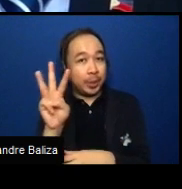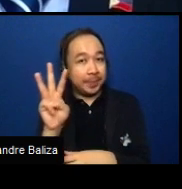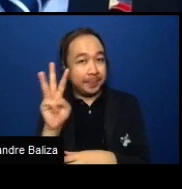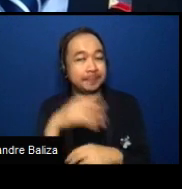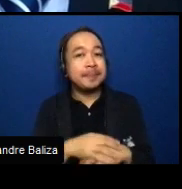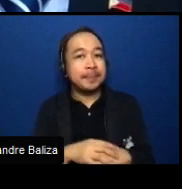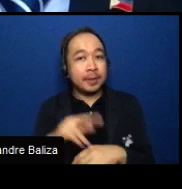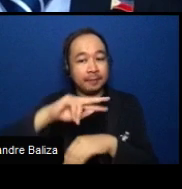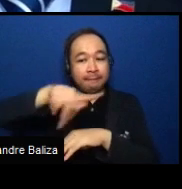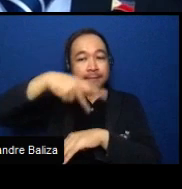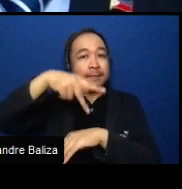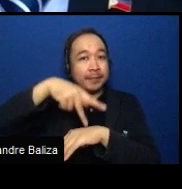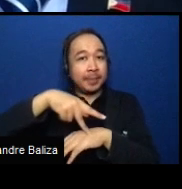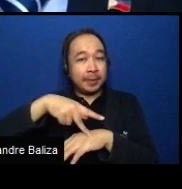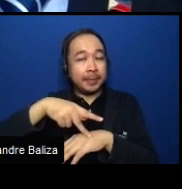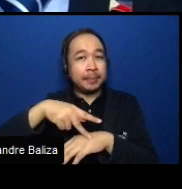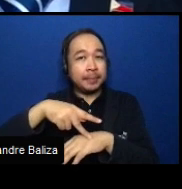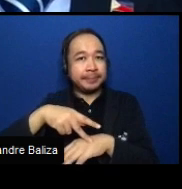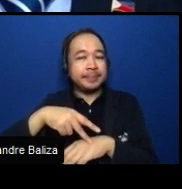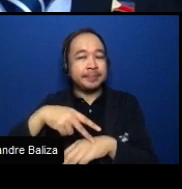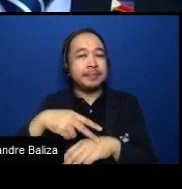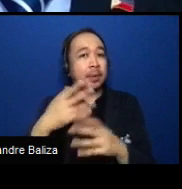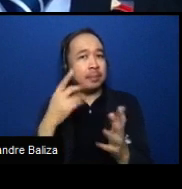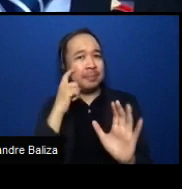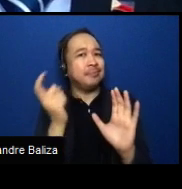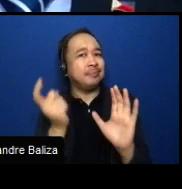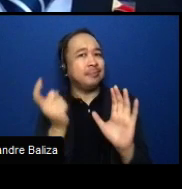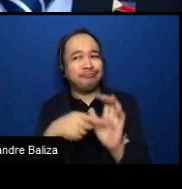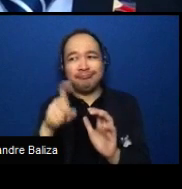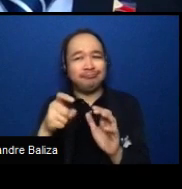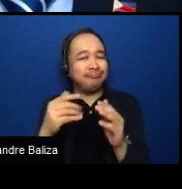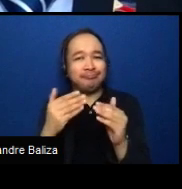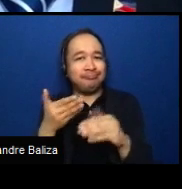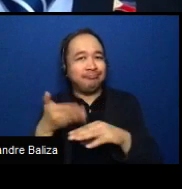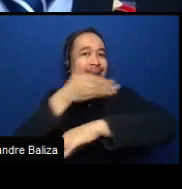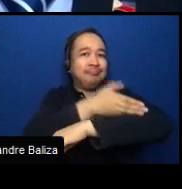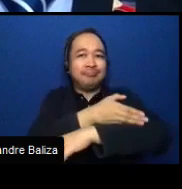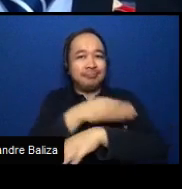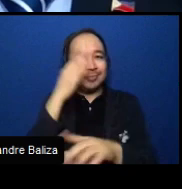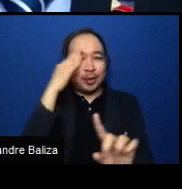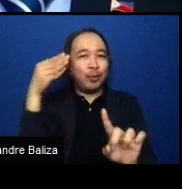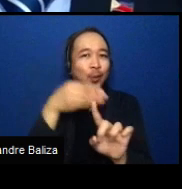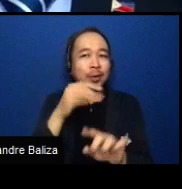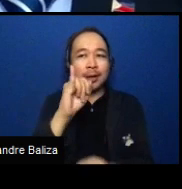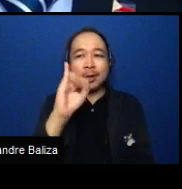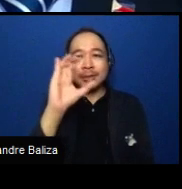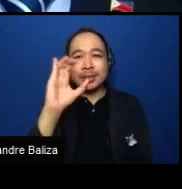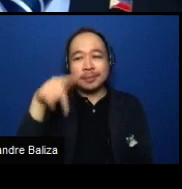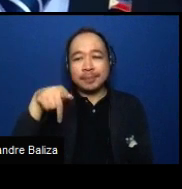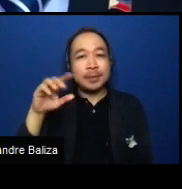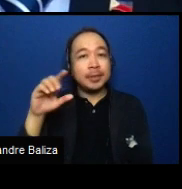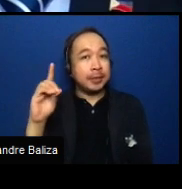Philippines recognizes the need to advance further the goals and objectives of the ICPD Program of